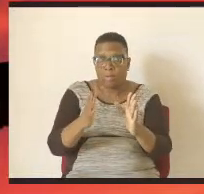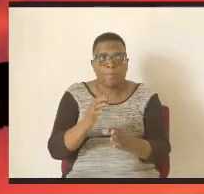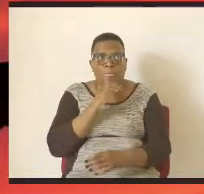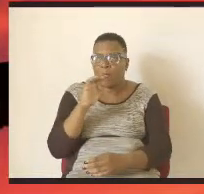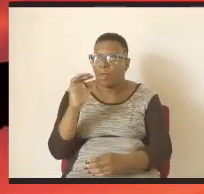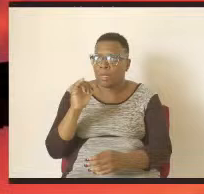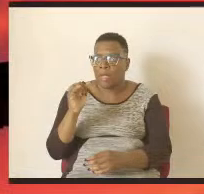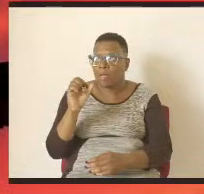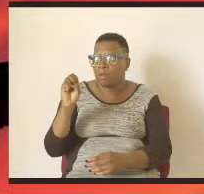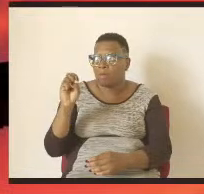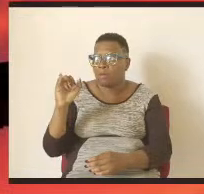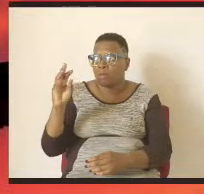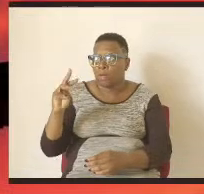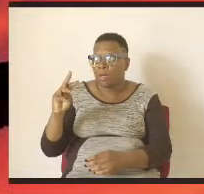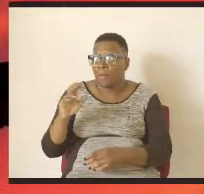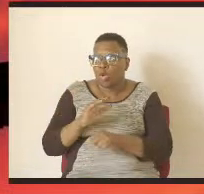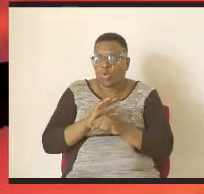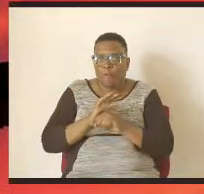was forced,